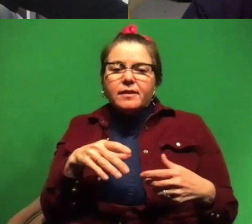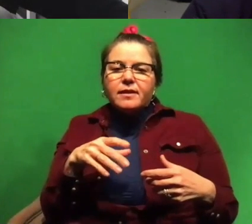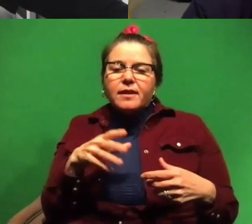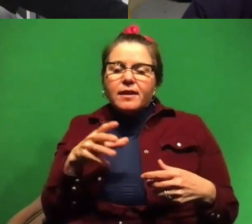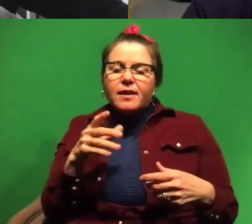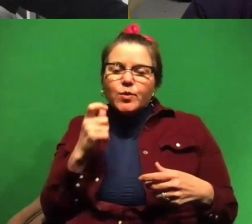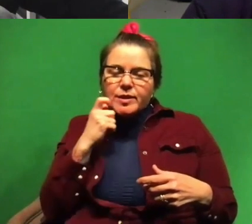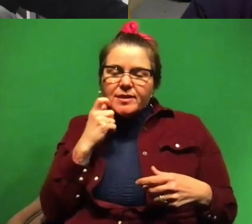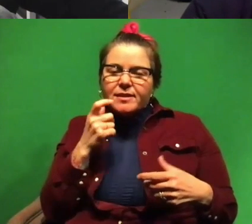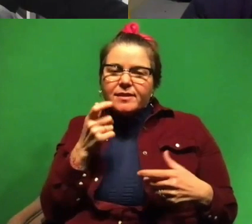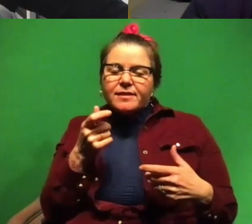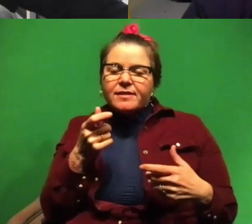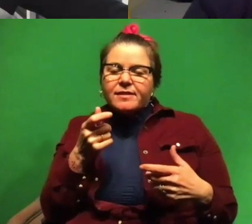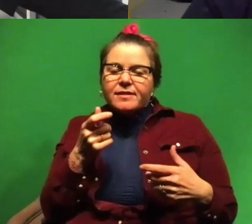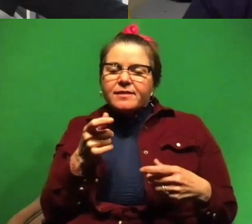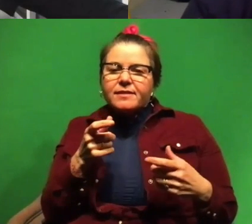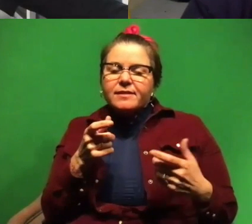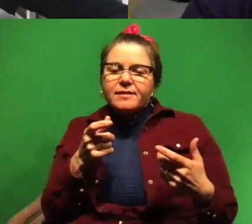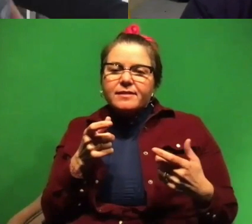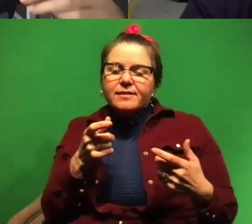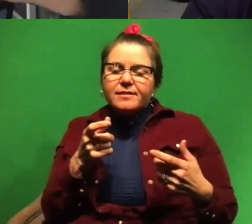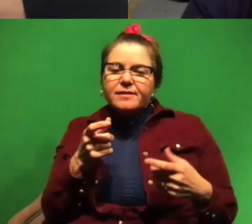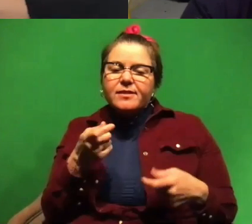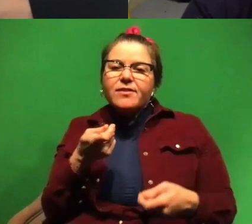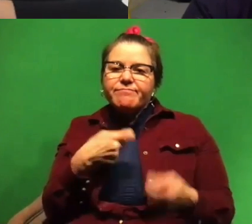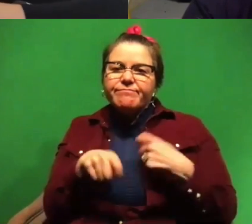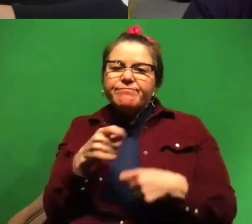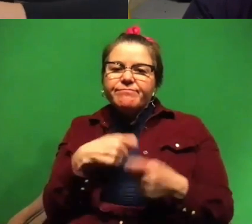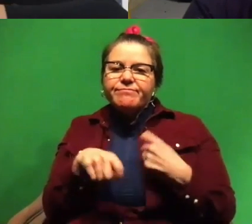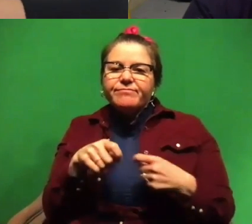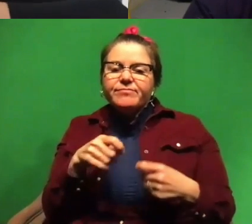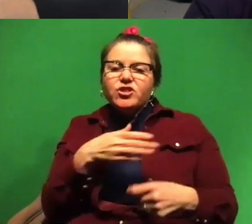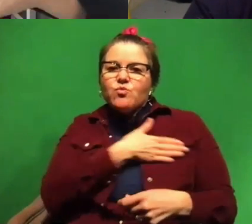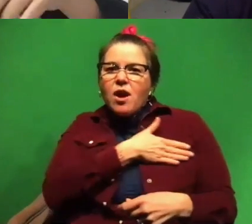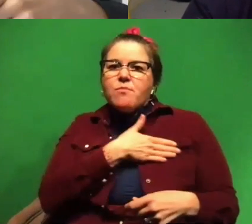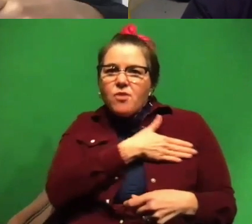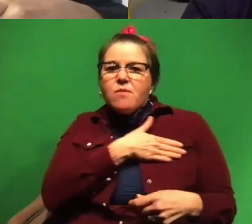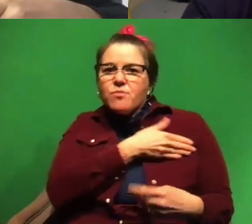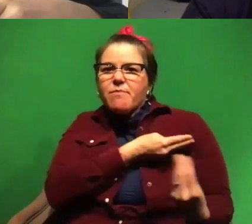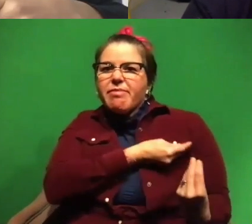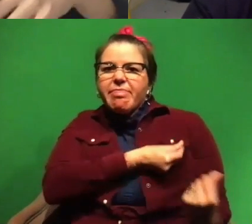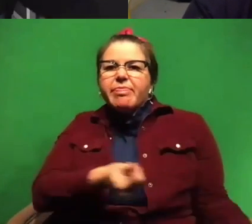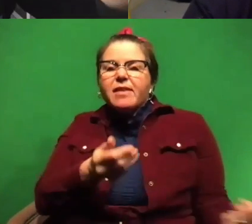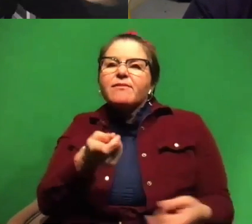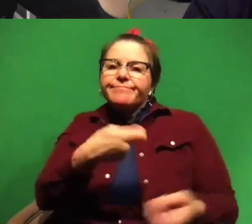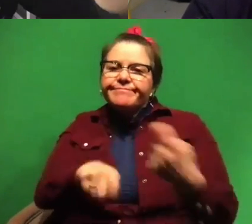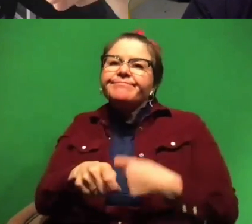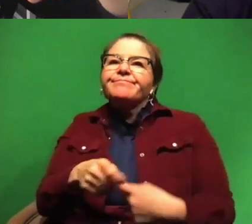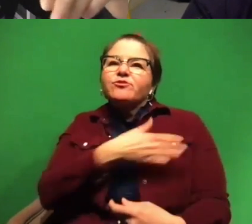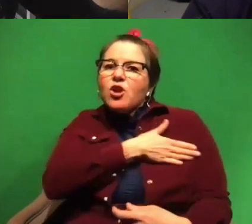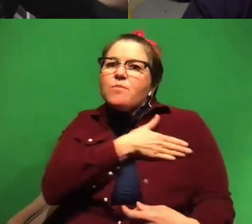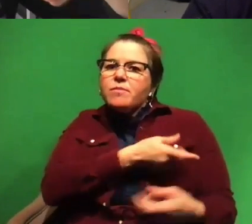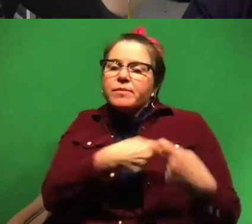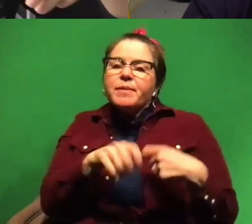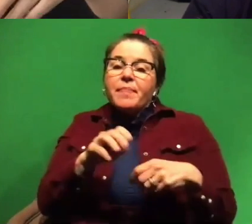skin, and it's like, you know, just rubbing away at the fabric like that. But this mucous